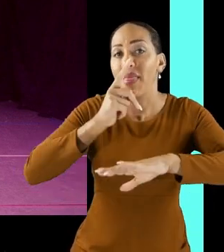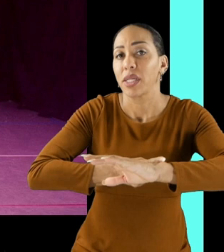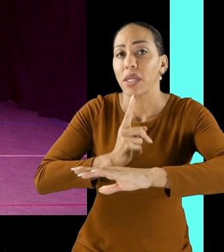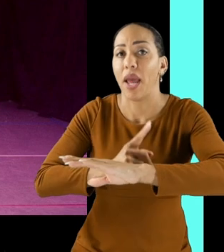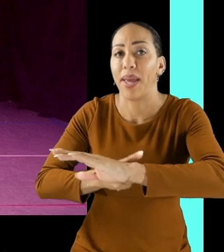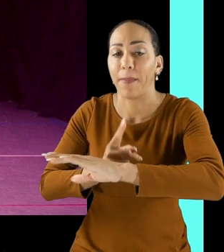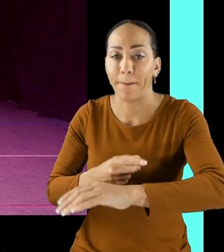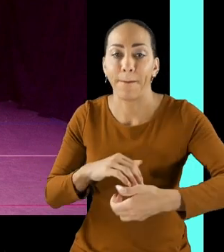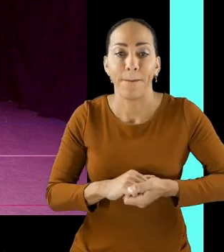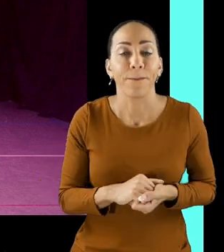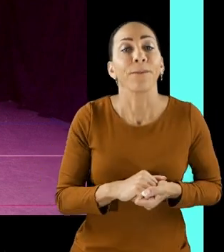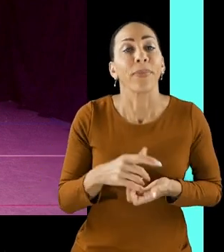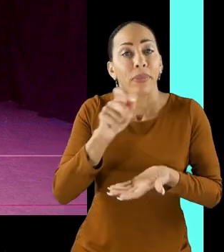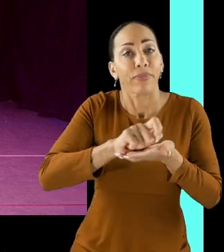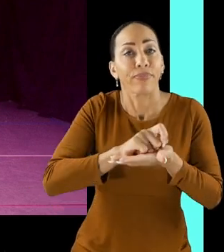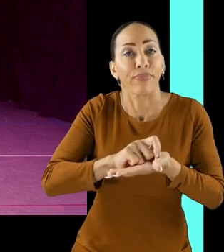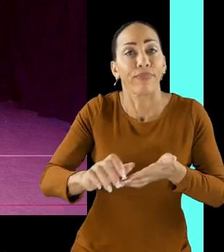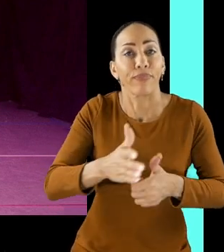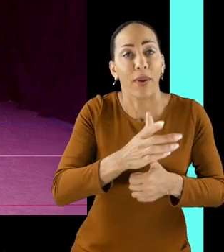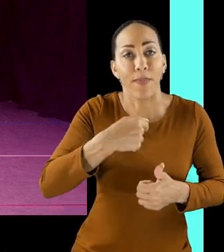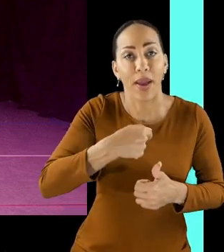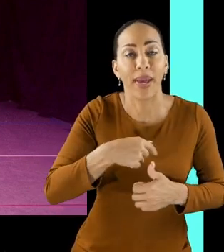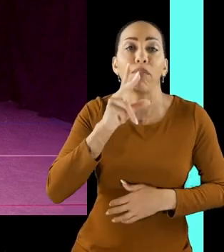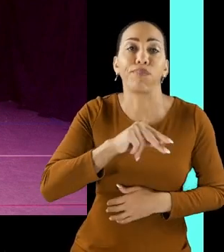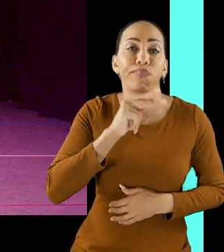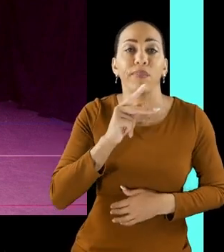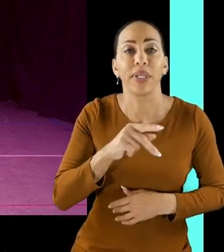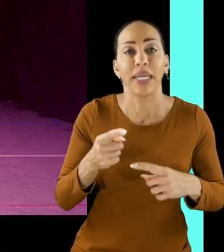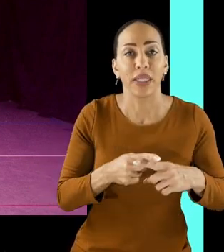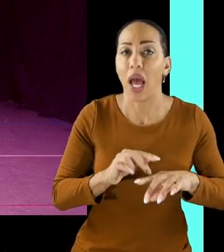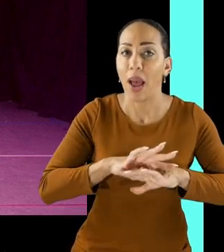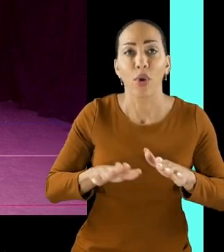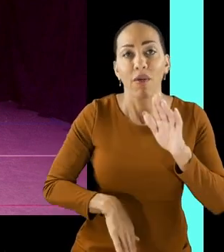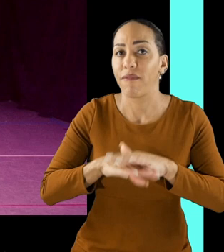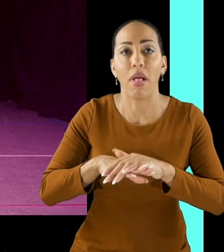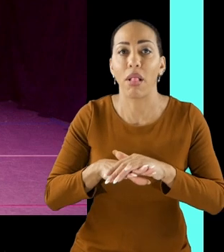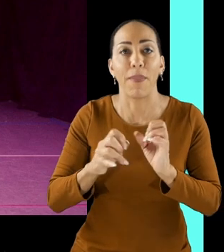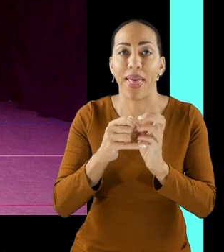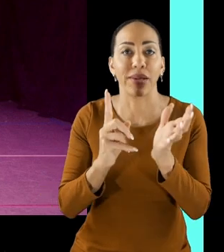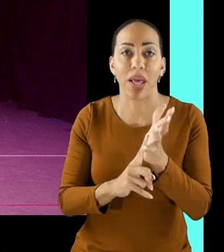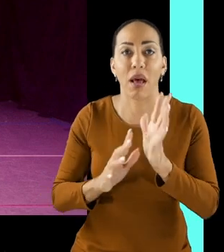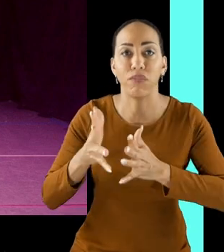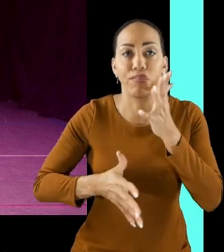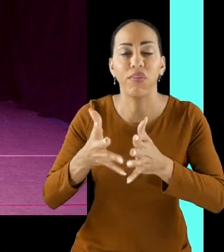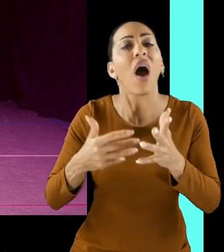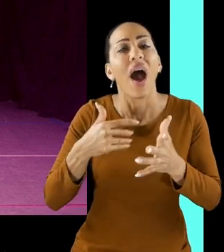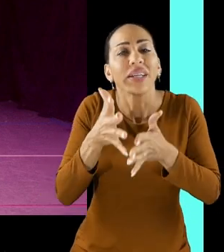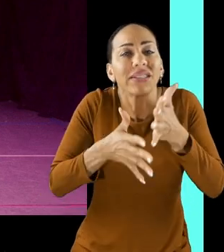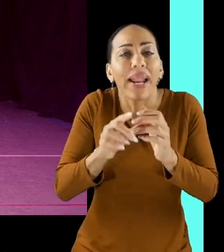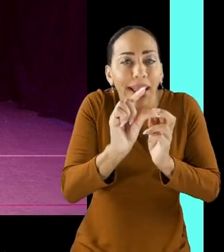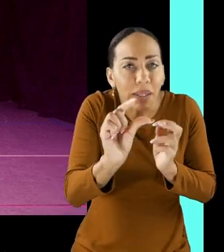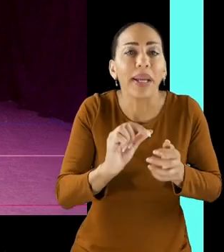show was originally written by me and spoken English, and I'm not a fluent BSL signer by any means, though I sign a small